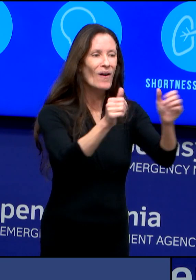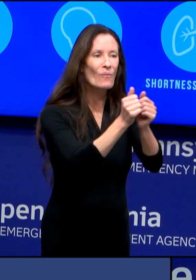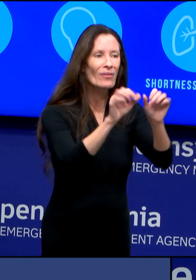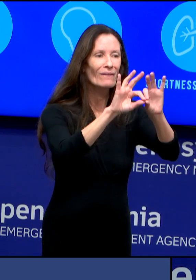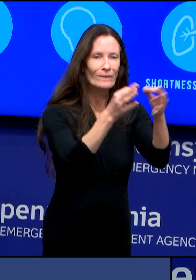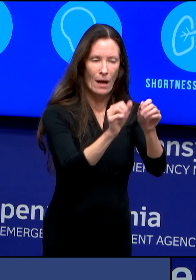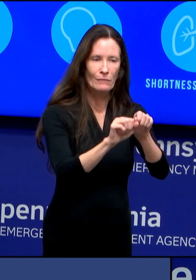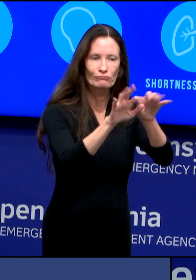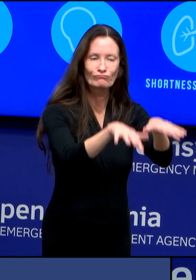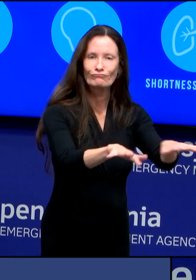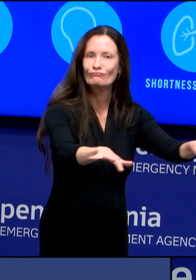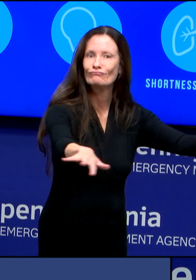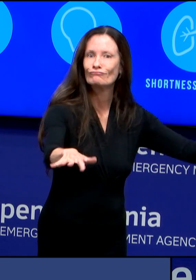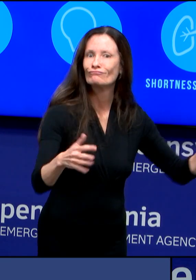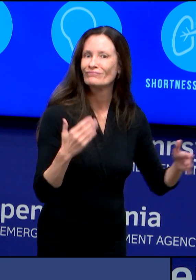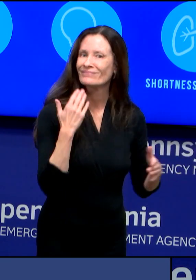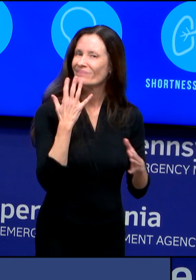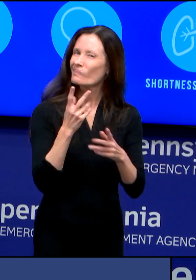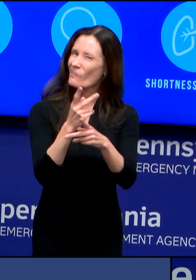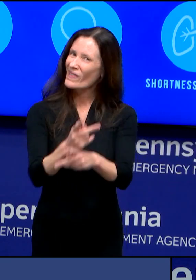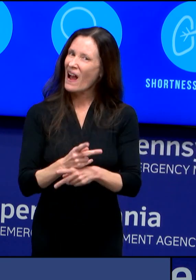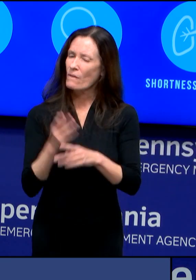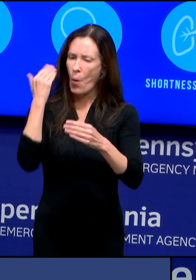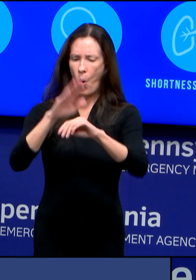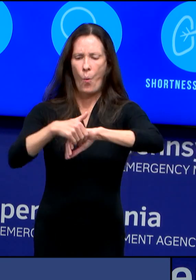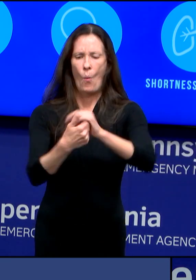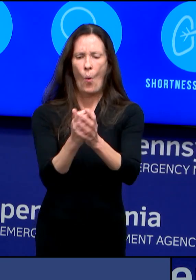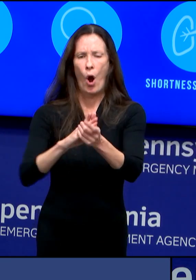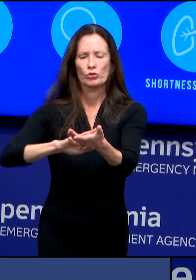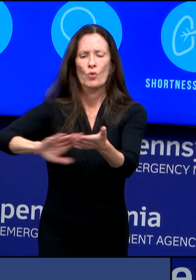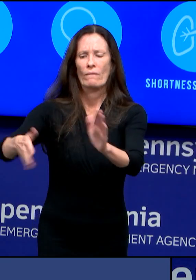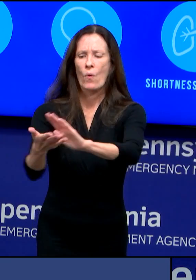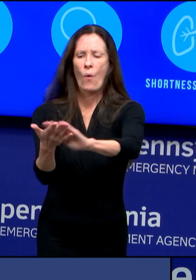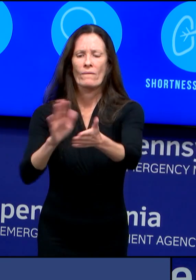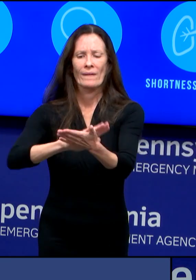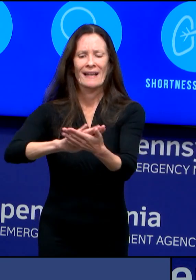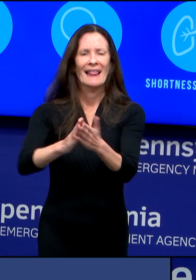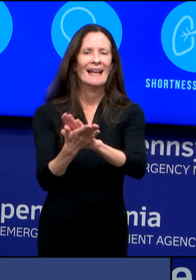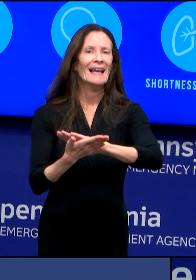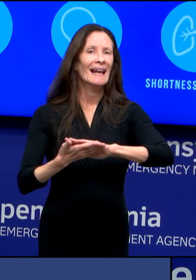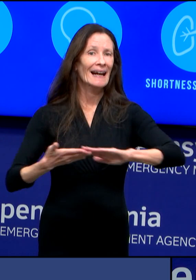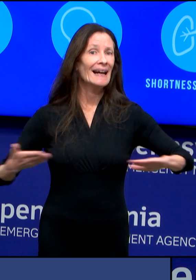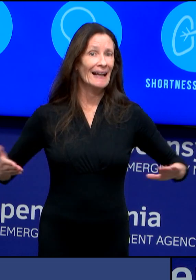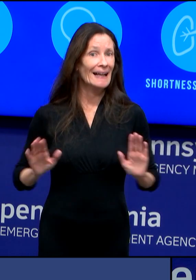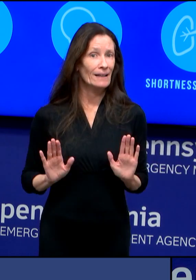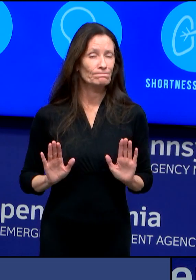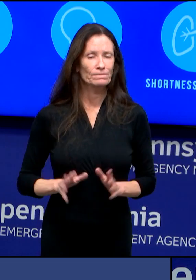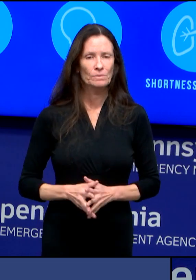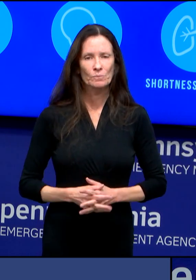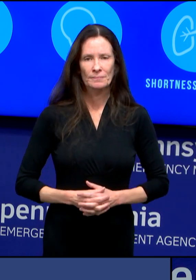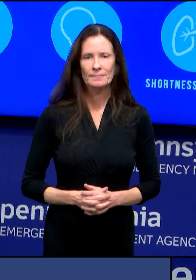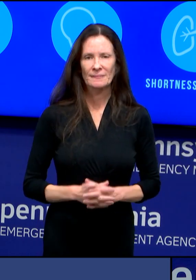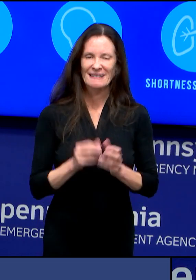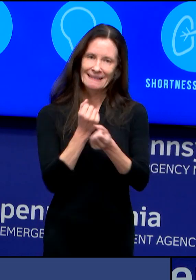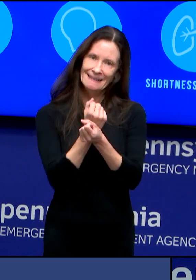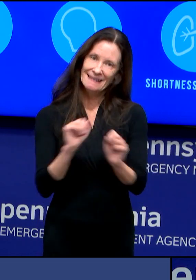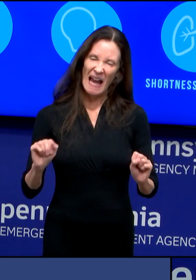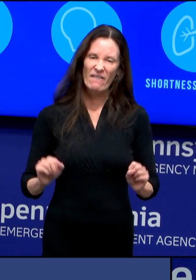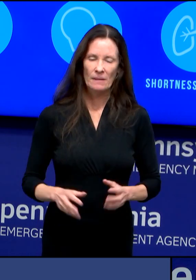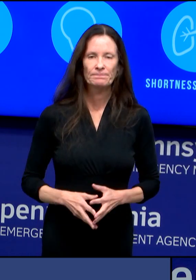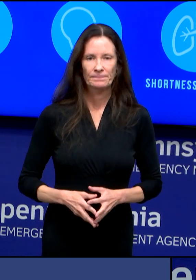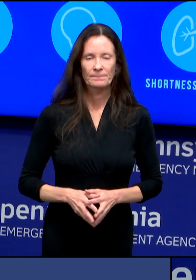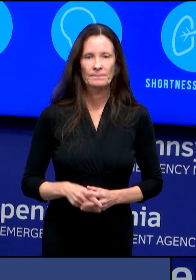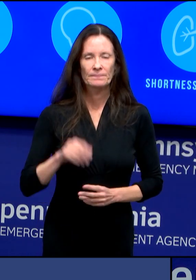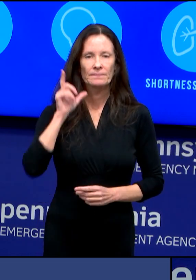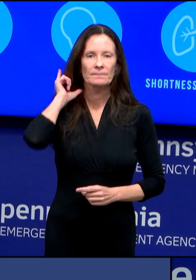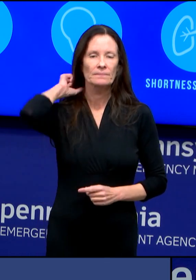Secretary, one last question. I have several outlets referring to New York Governor Cuomo mandating that the hospitals